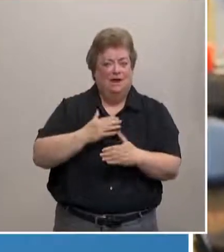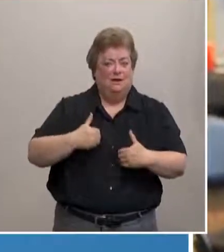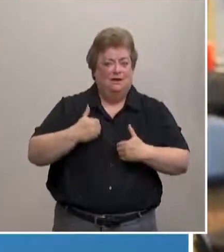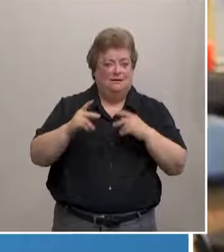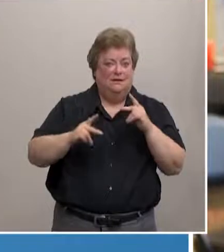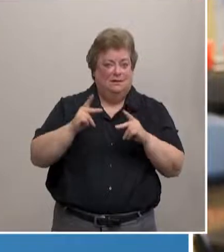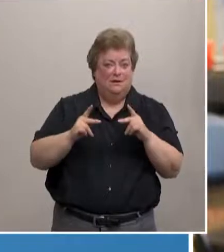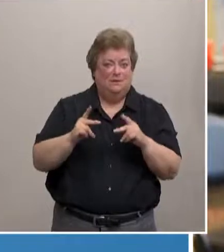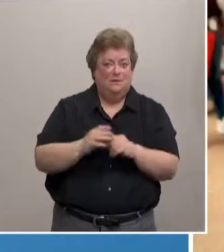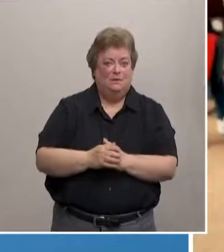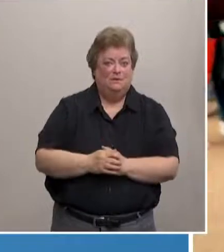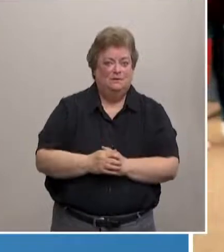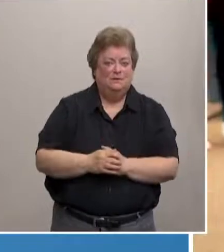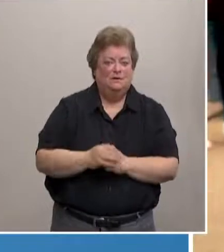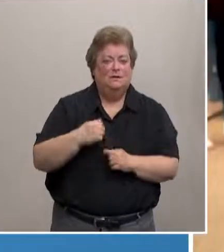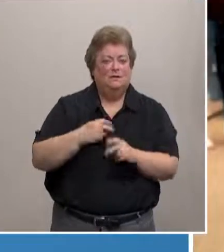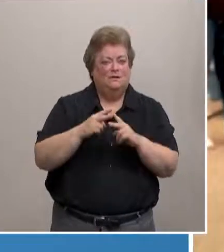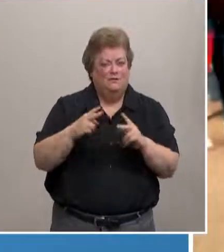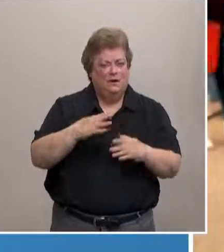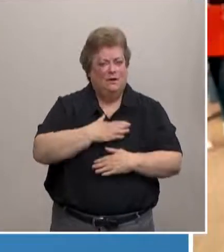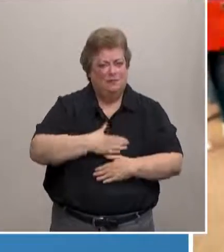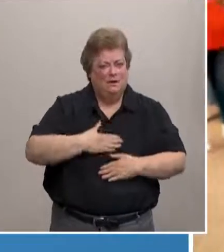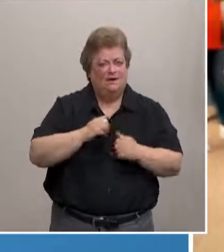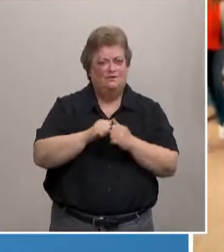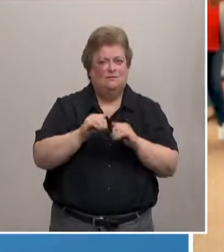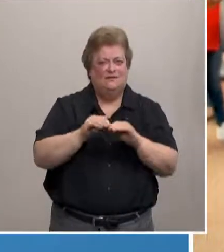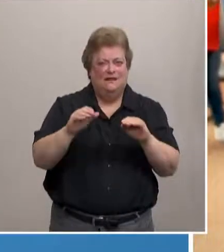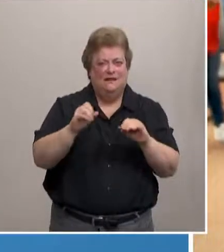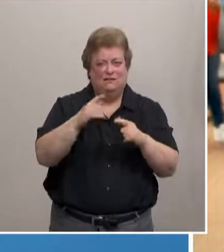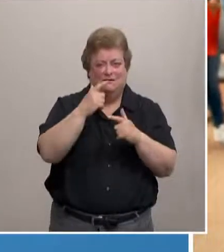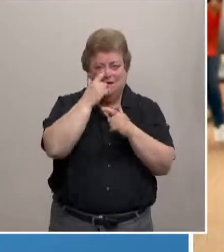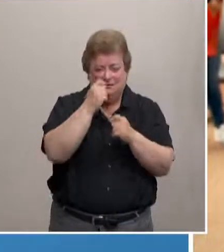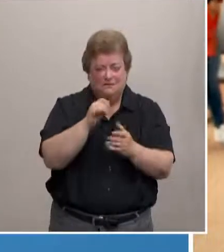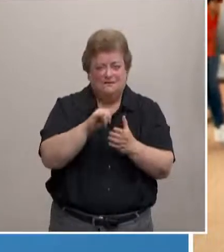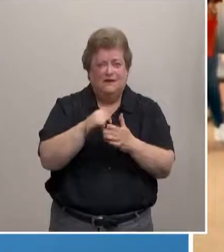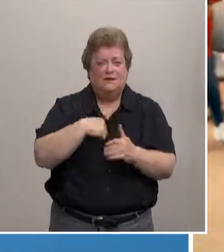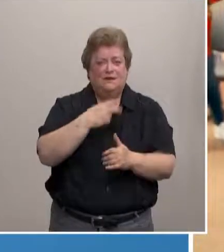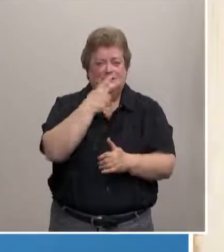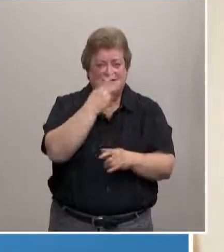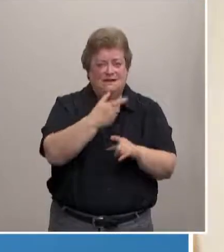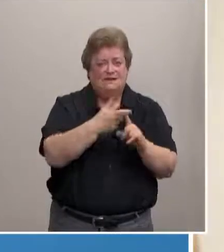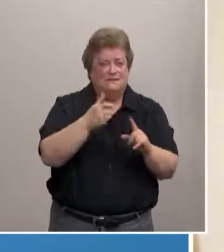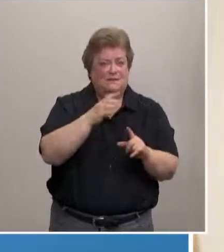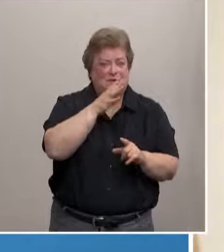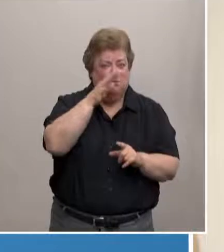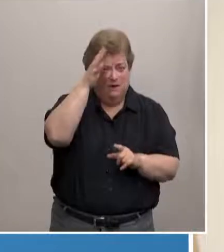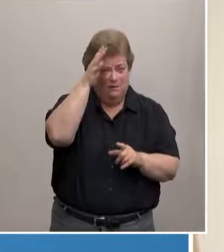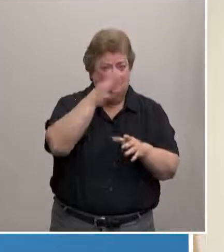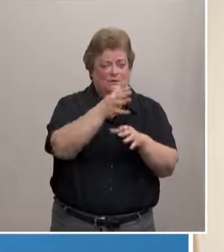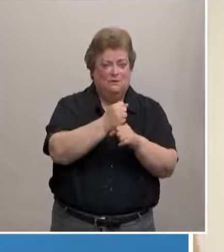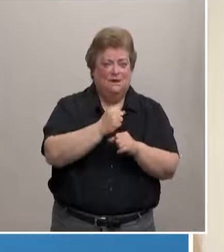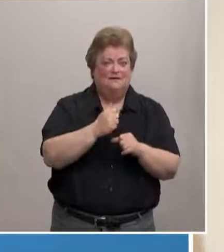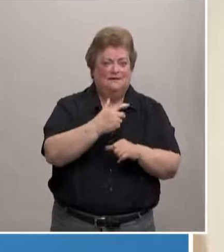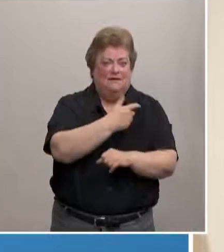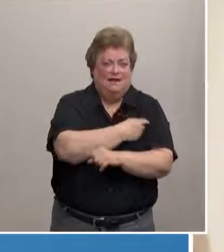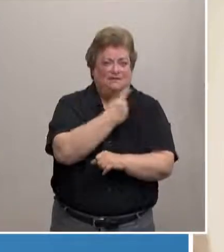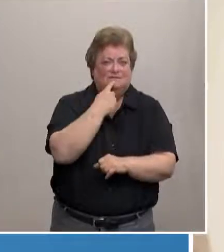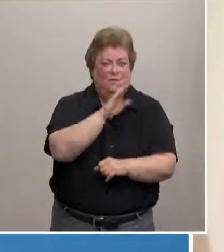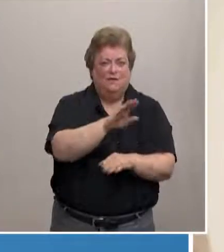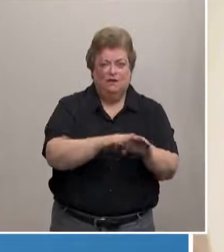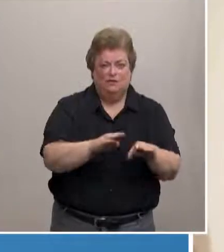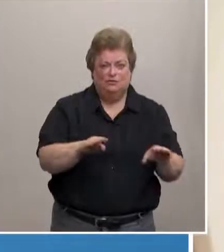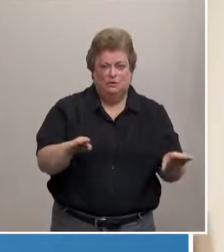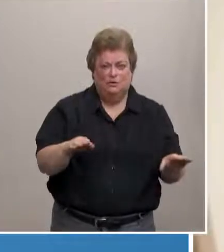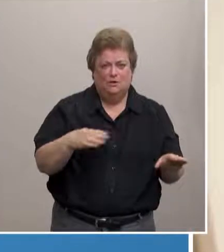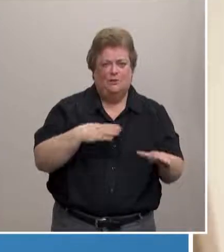our community. We are very pleased with the level of interest we've seen from parents in getting their children vaccinated and